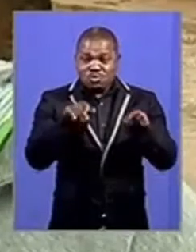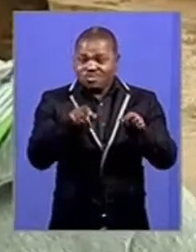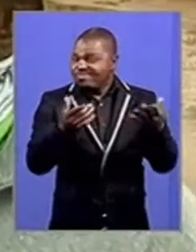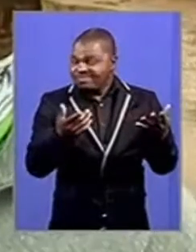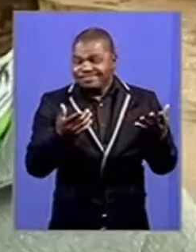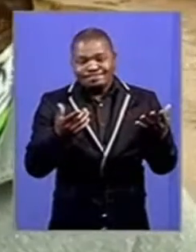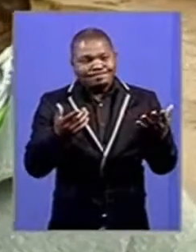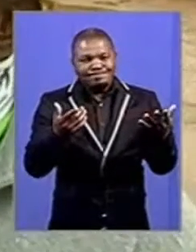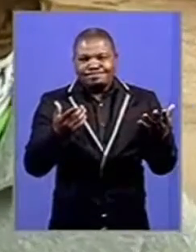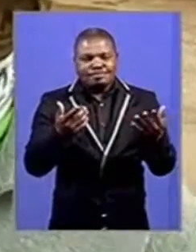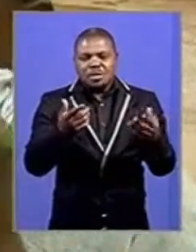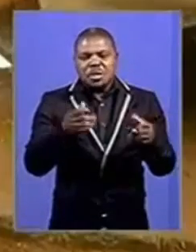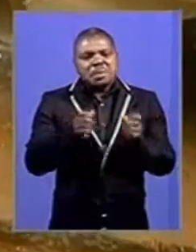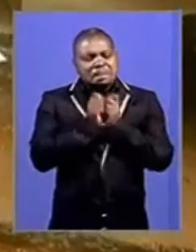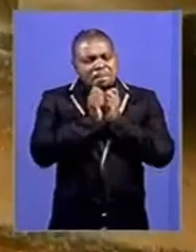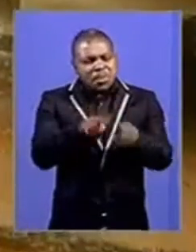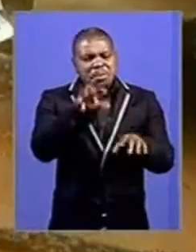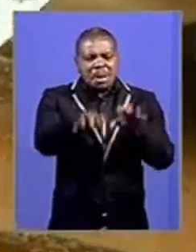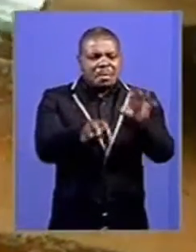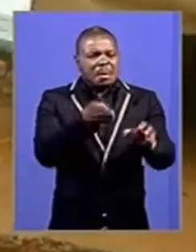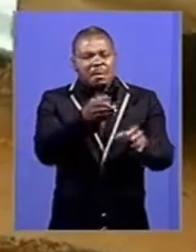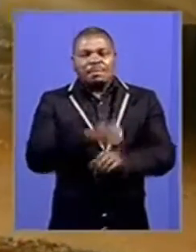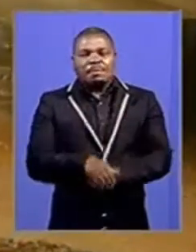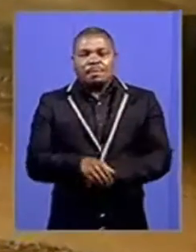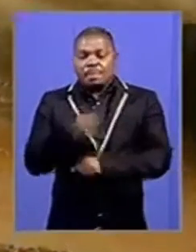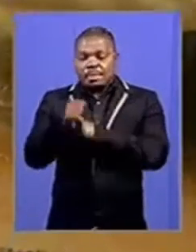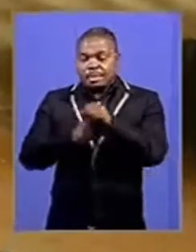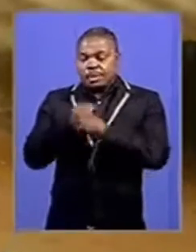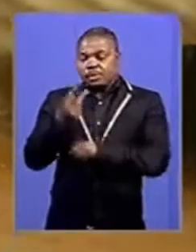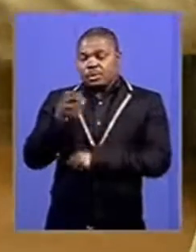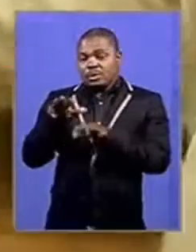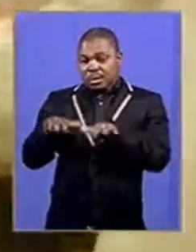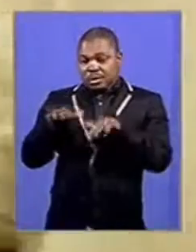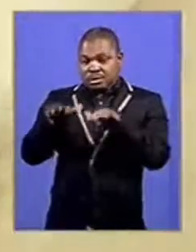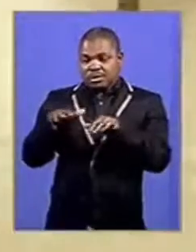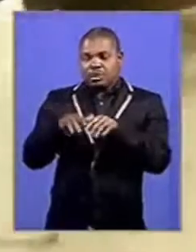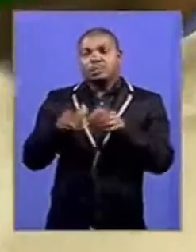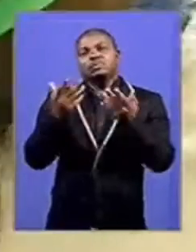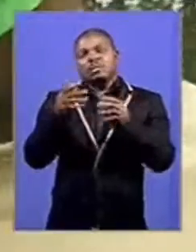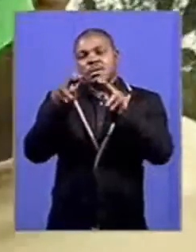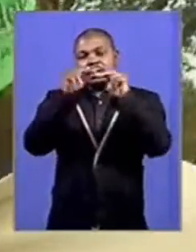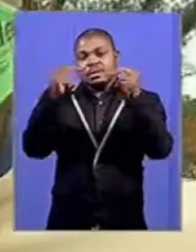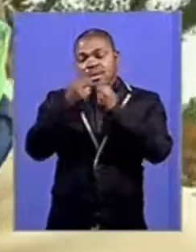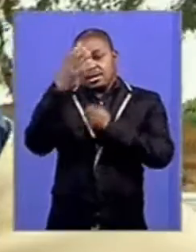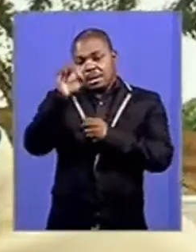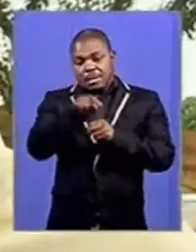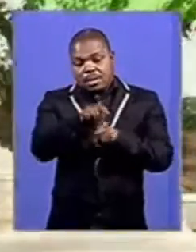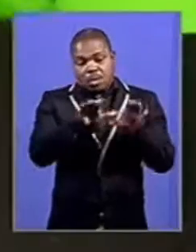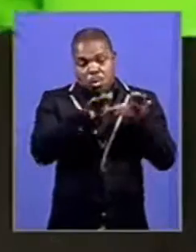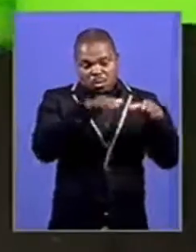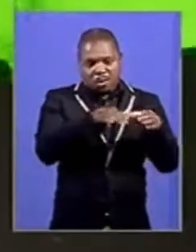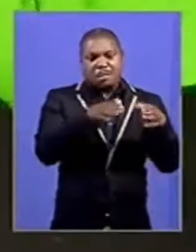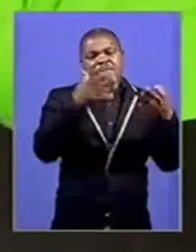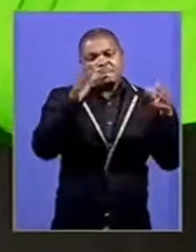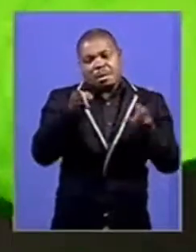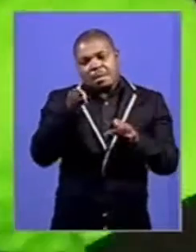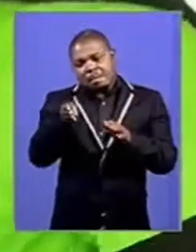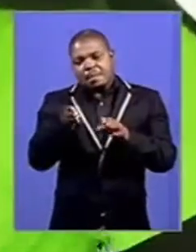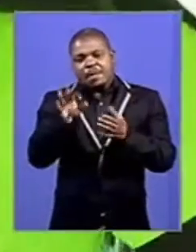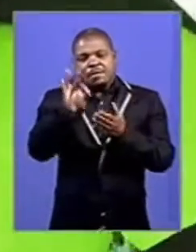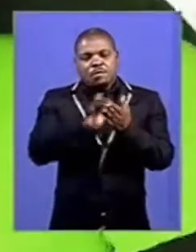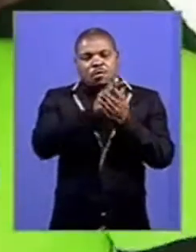got potholes. Ka ngwaga wa 2019 ka nako ya ditlhopho ka karetso, GAZA Movement for Change e kgonne go